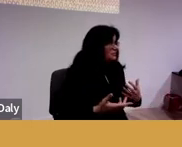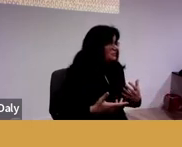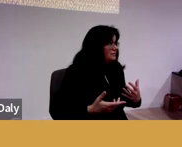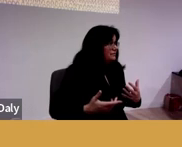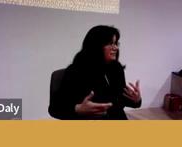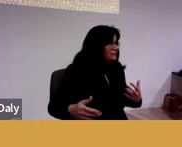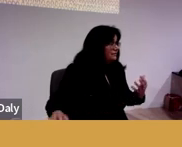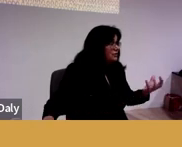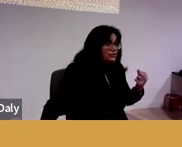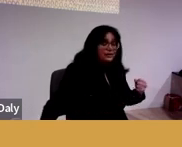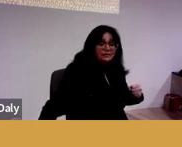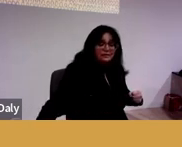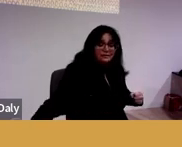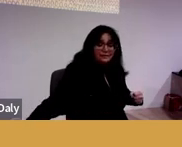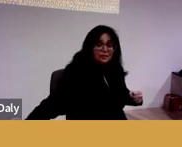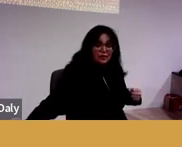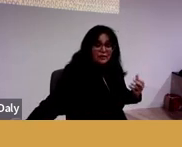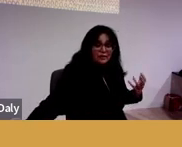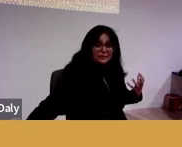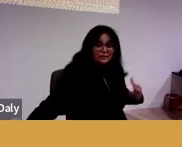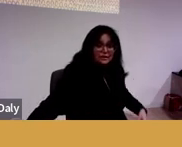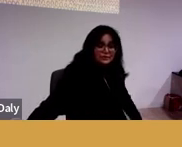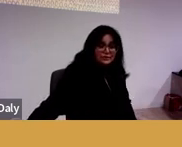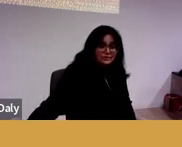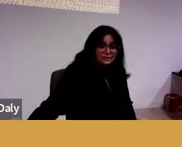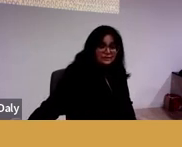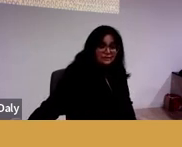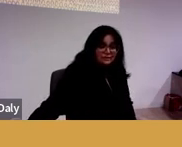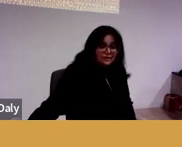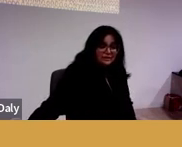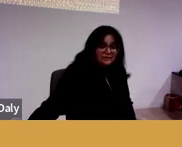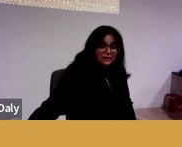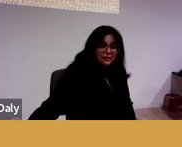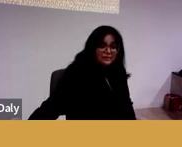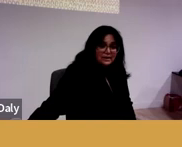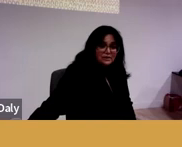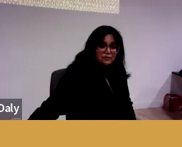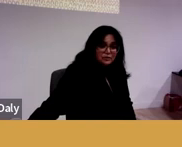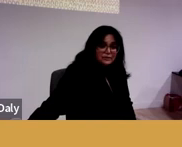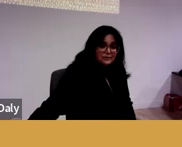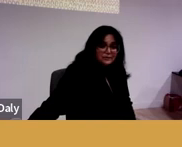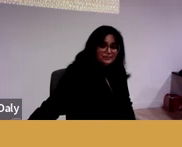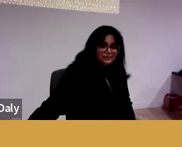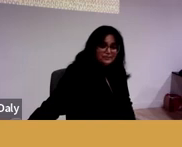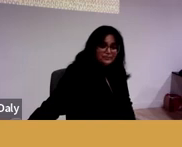dialogue. Those are, you know, I think the things that are going to take us